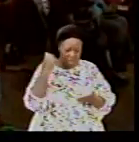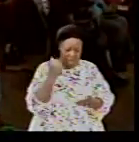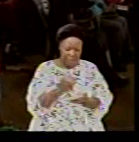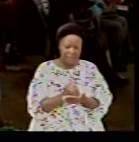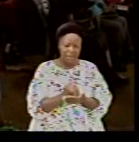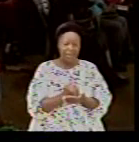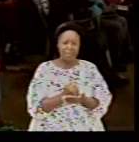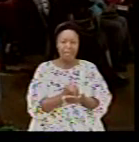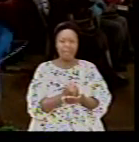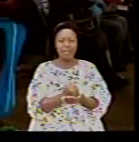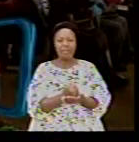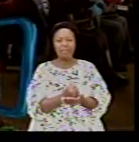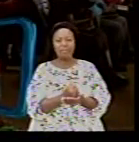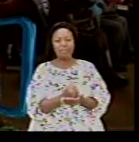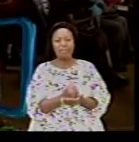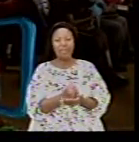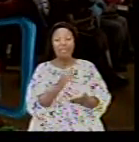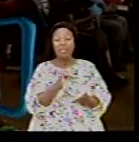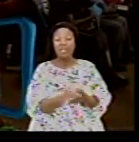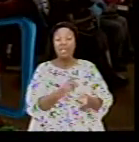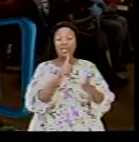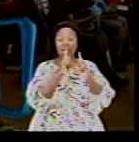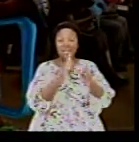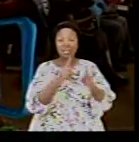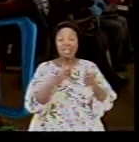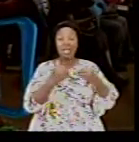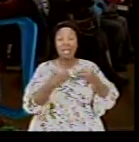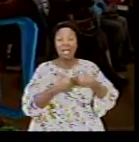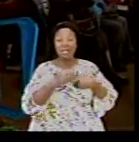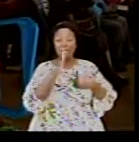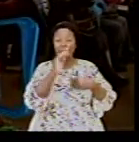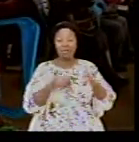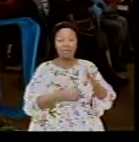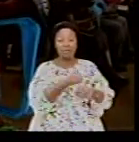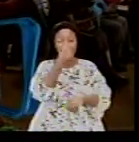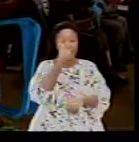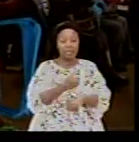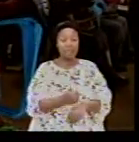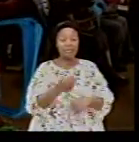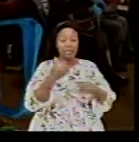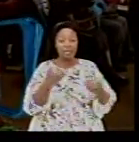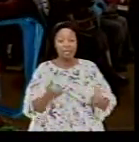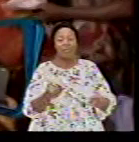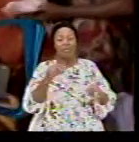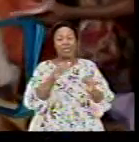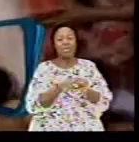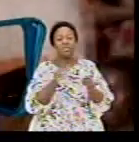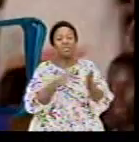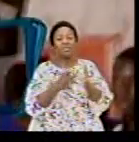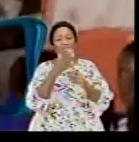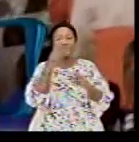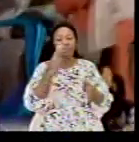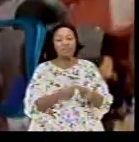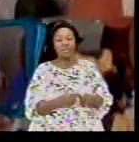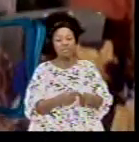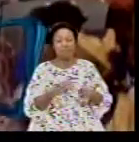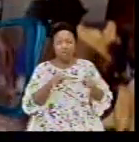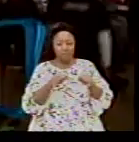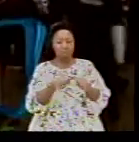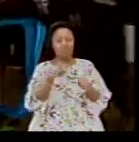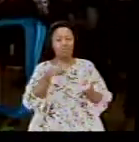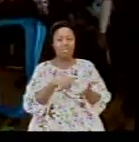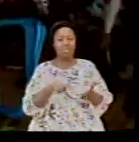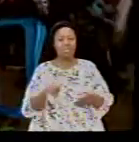Amen. That answer has been confirmed now in Jesus' name. Keep on